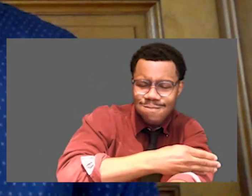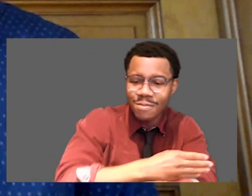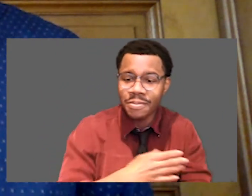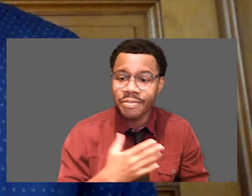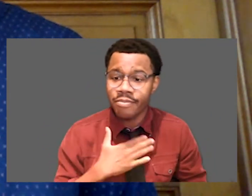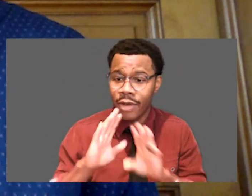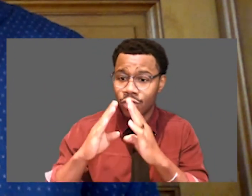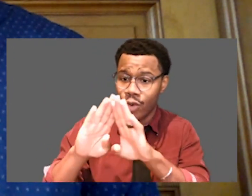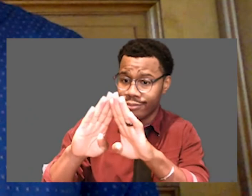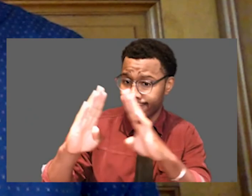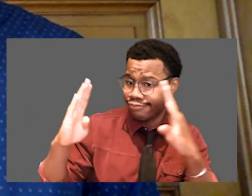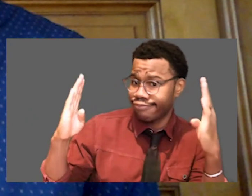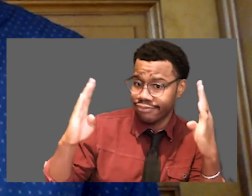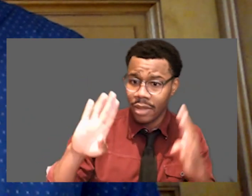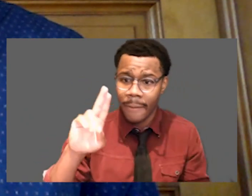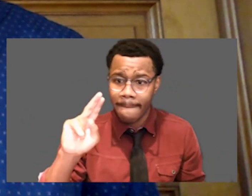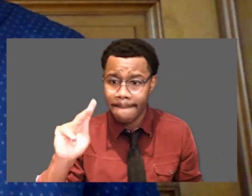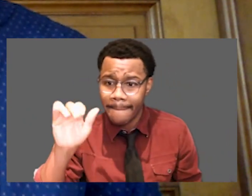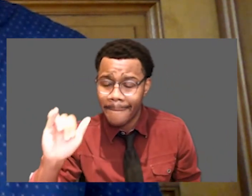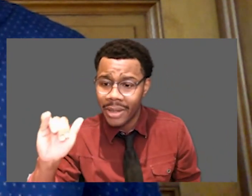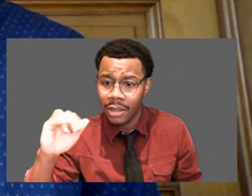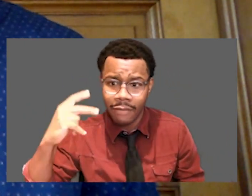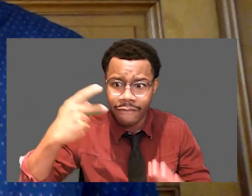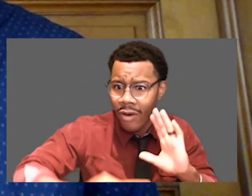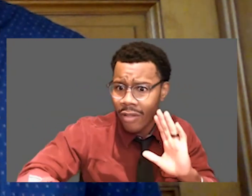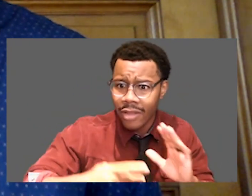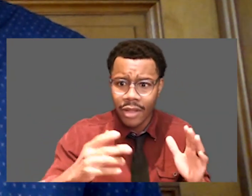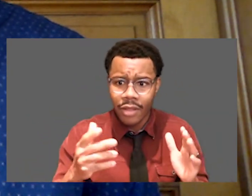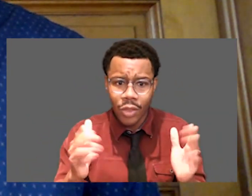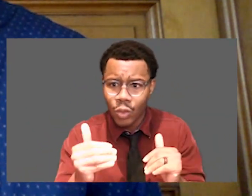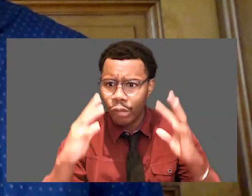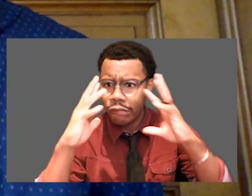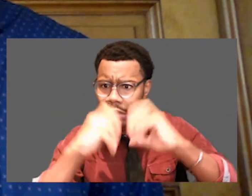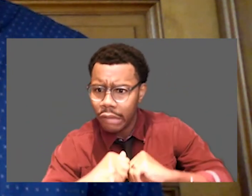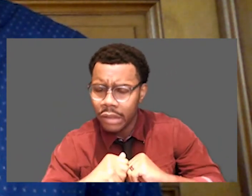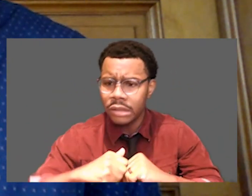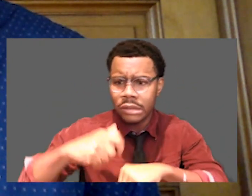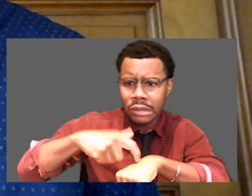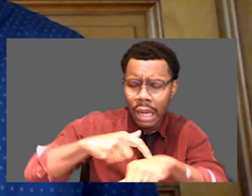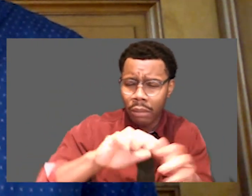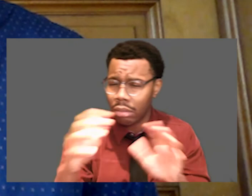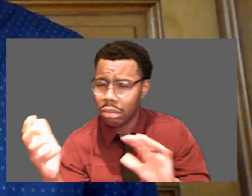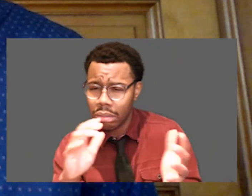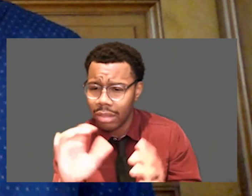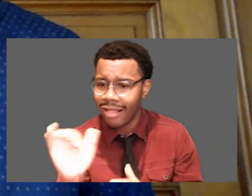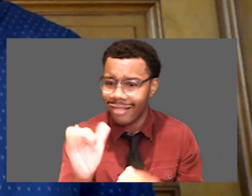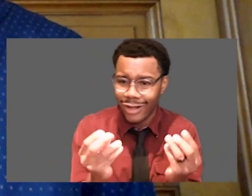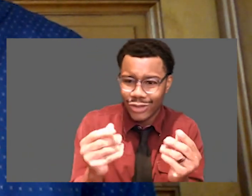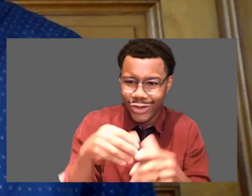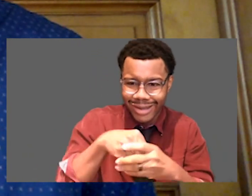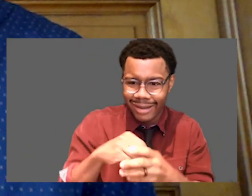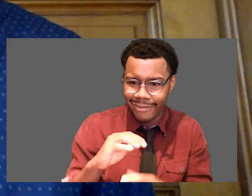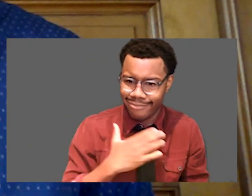door opens, and my bunkie falls in with the room falling, and now I'm falling, and time is tossed like dirt in our cell, and